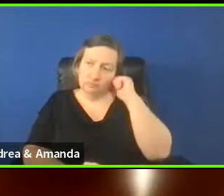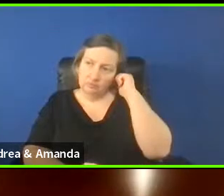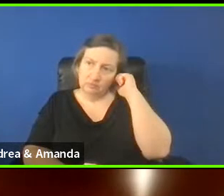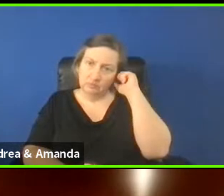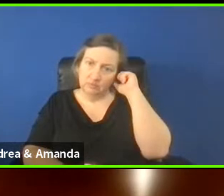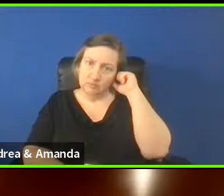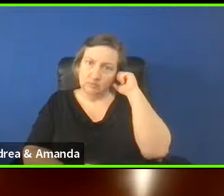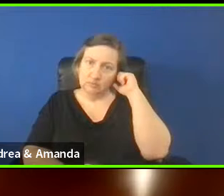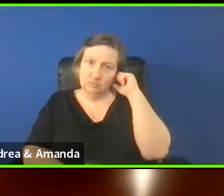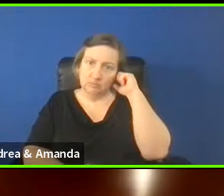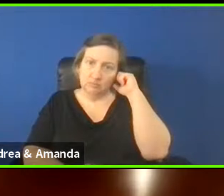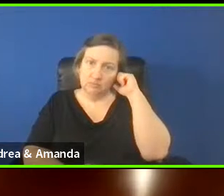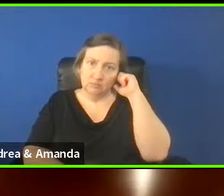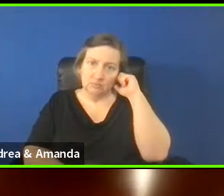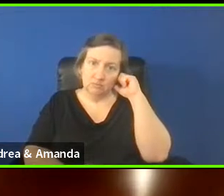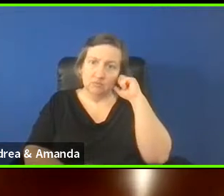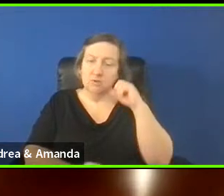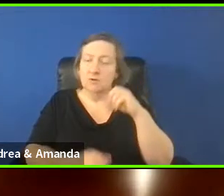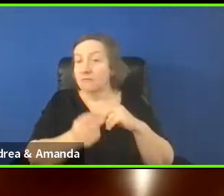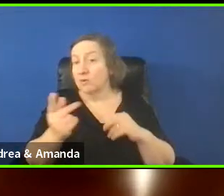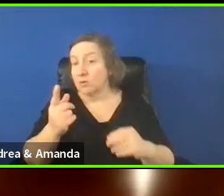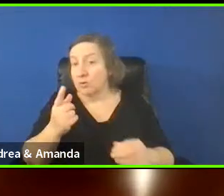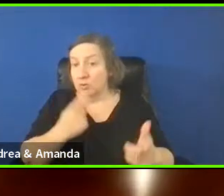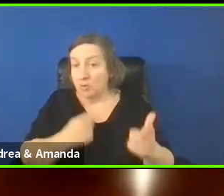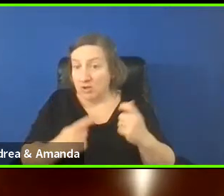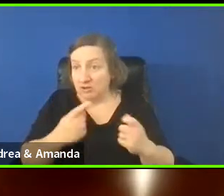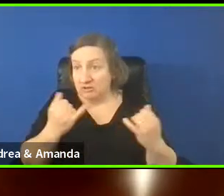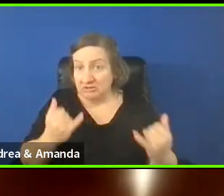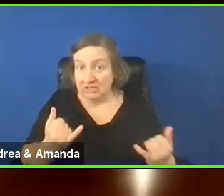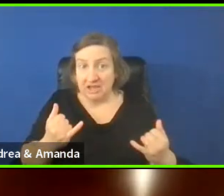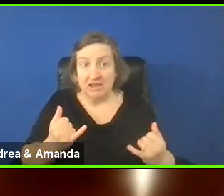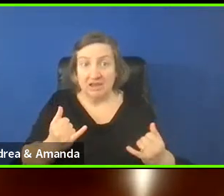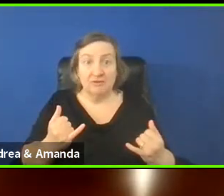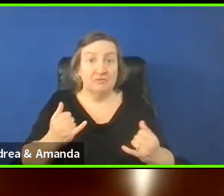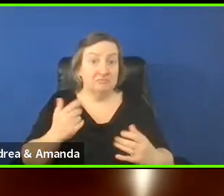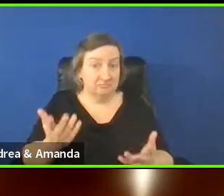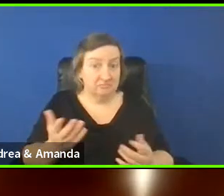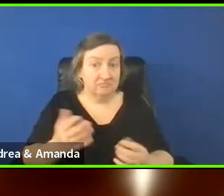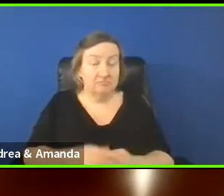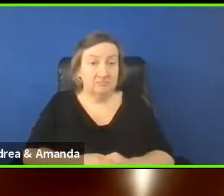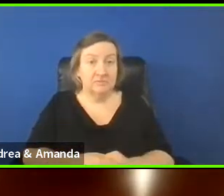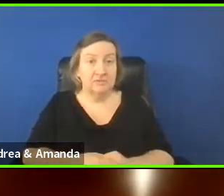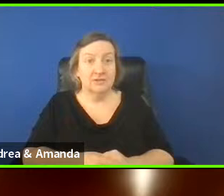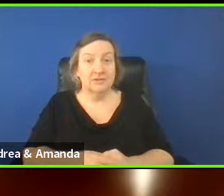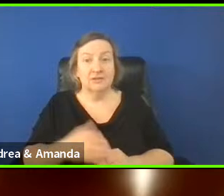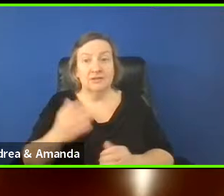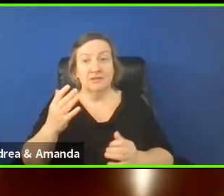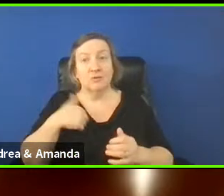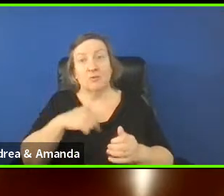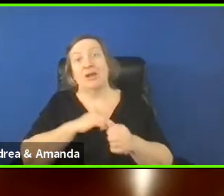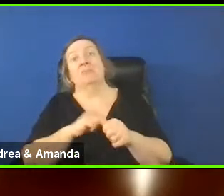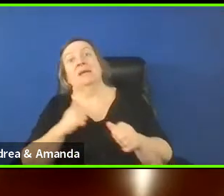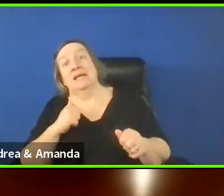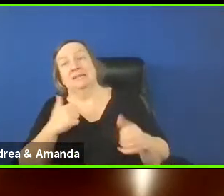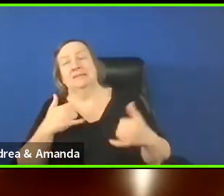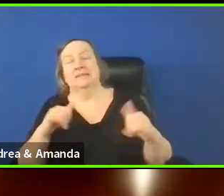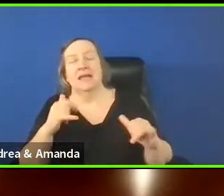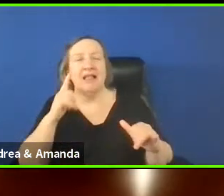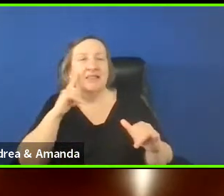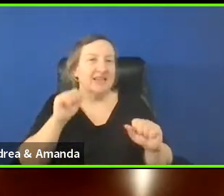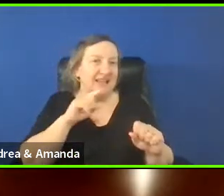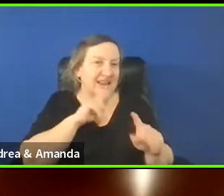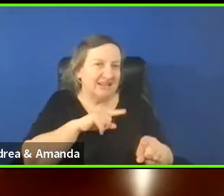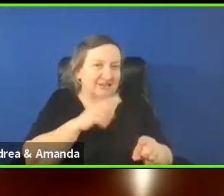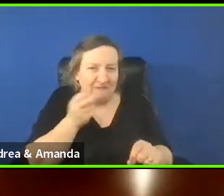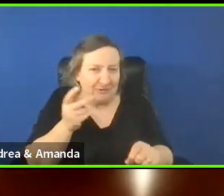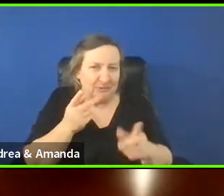I can take a few questions now. I think we're definitely running behind, but I think I can take a question or